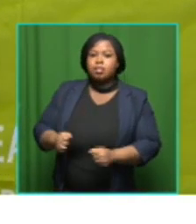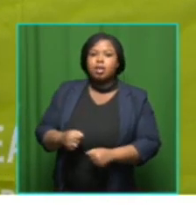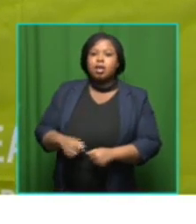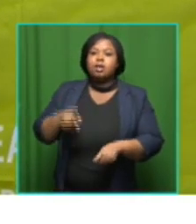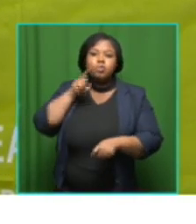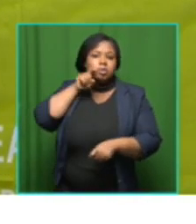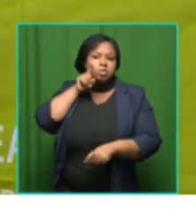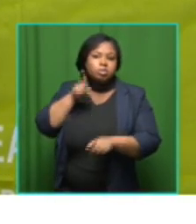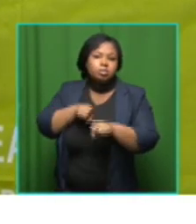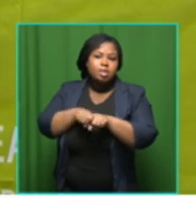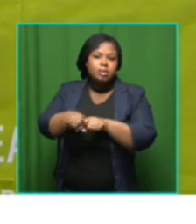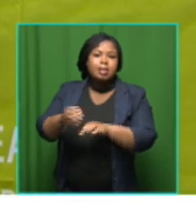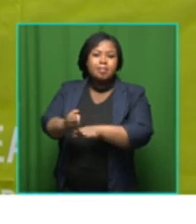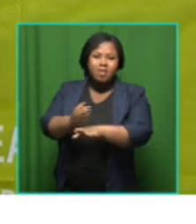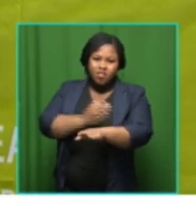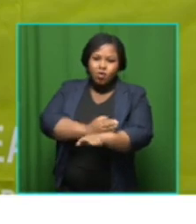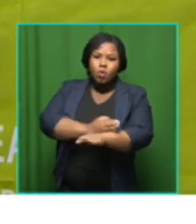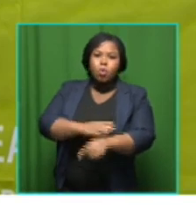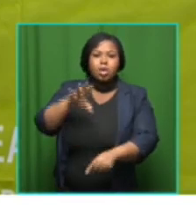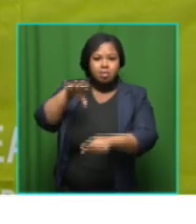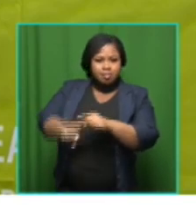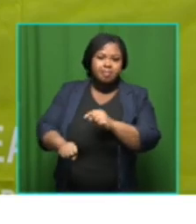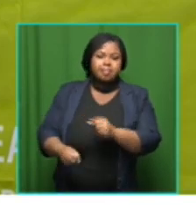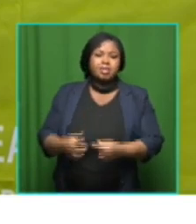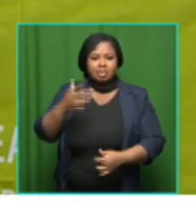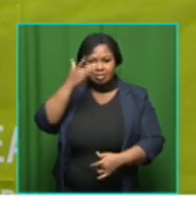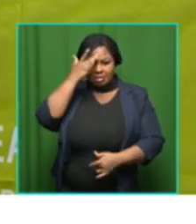present themselves.